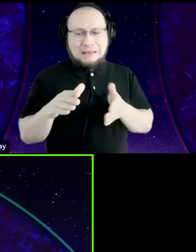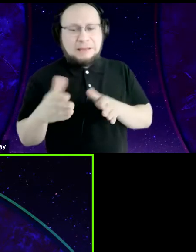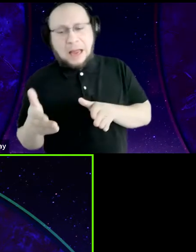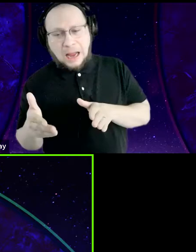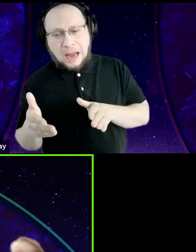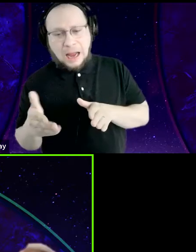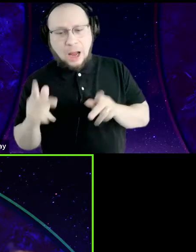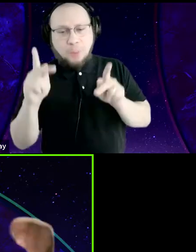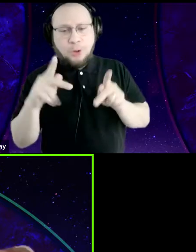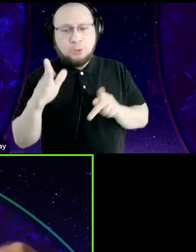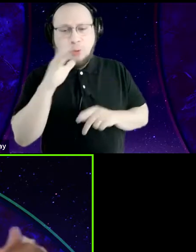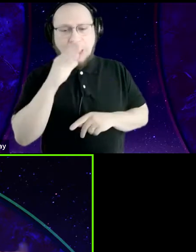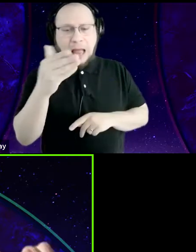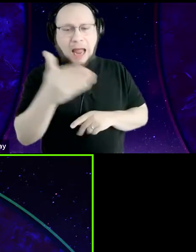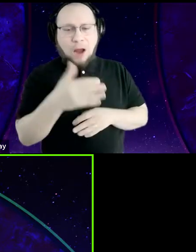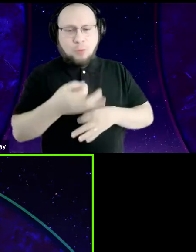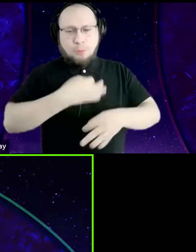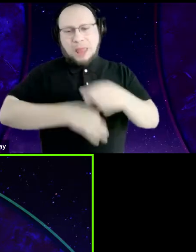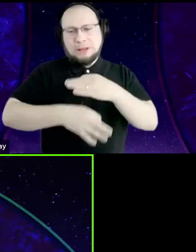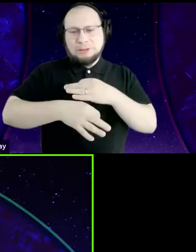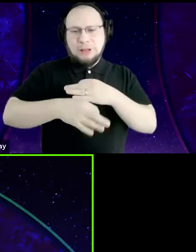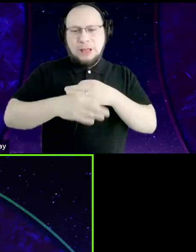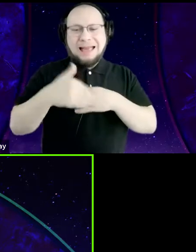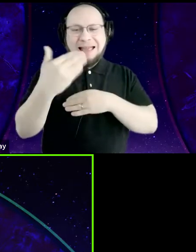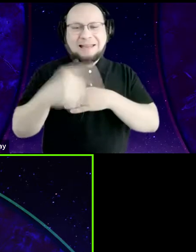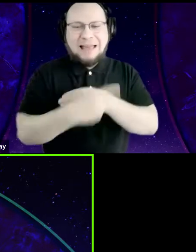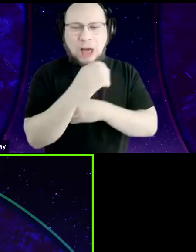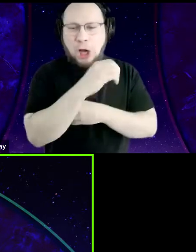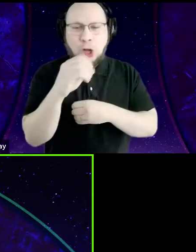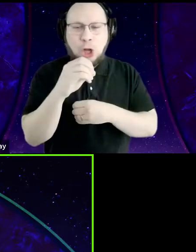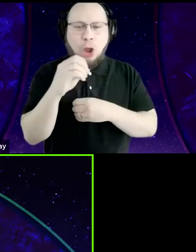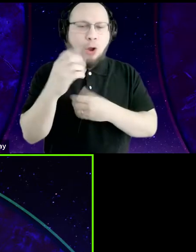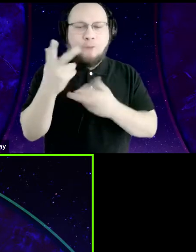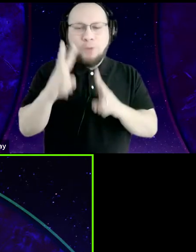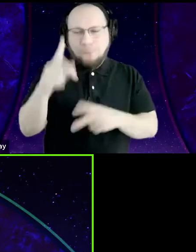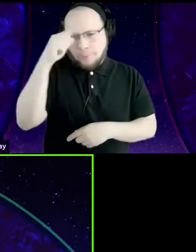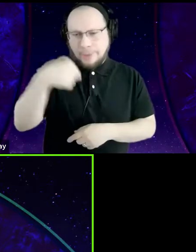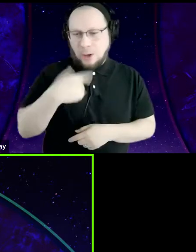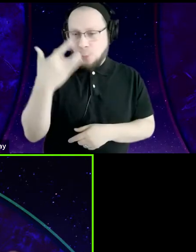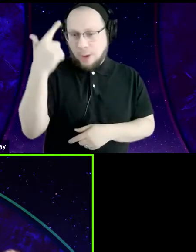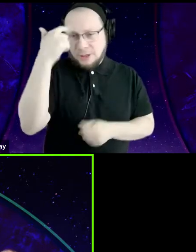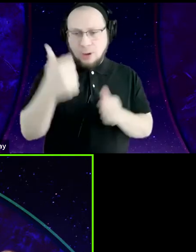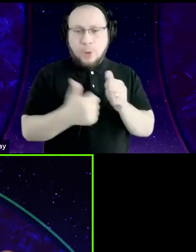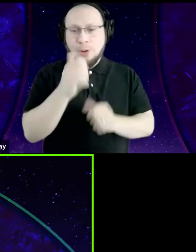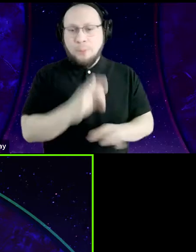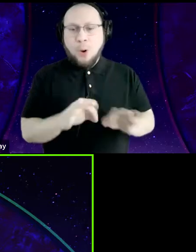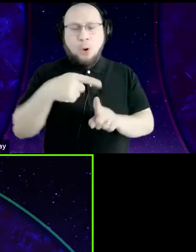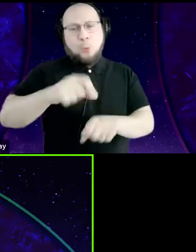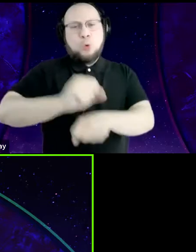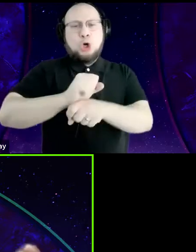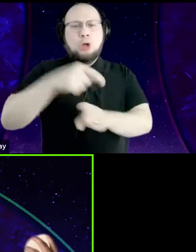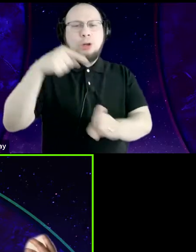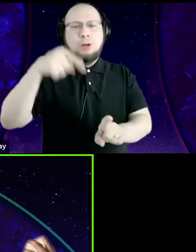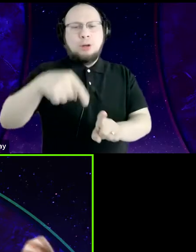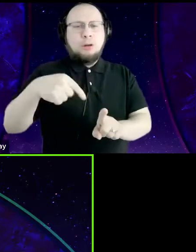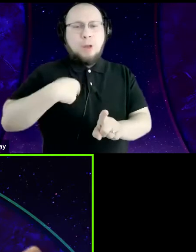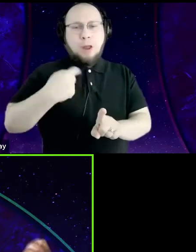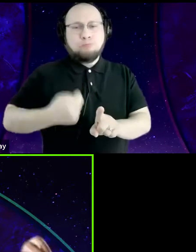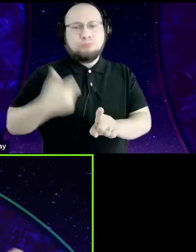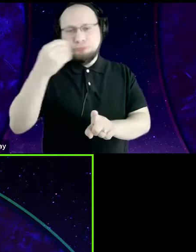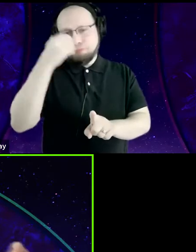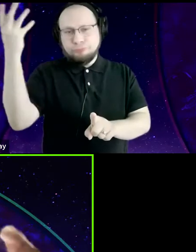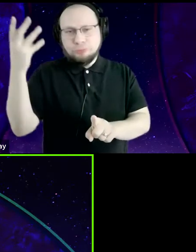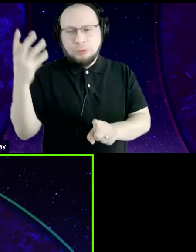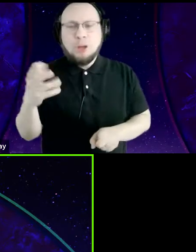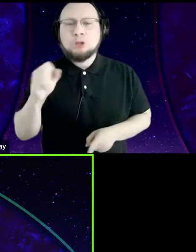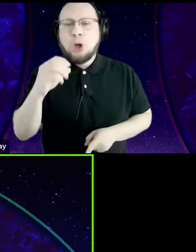the next day because like you need to get the work done. Mm. And I realized because of the life that I have